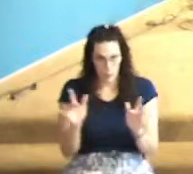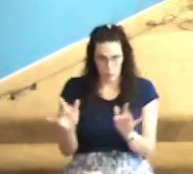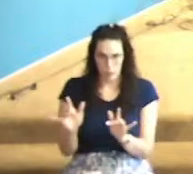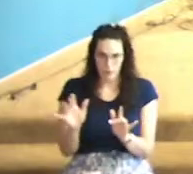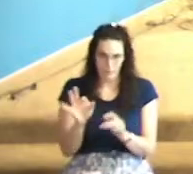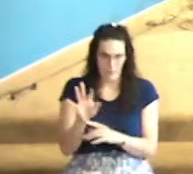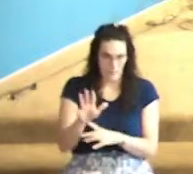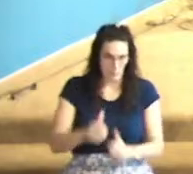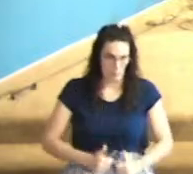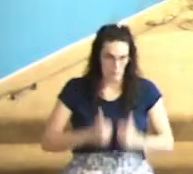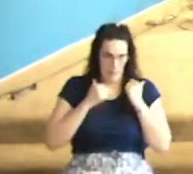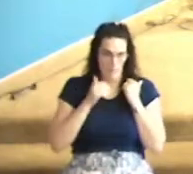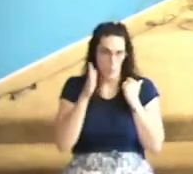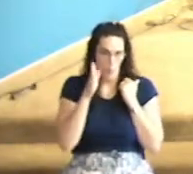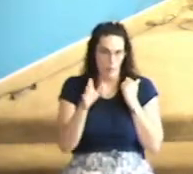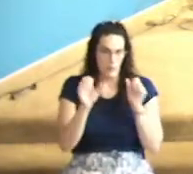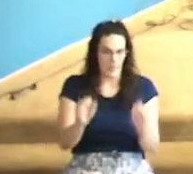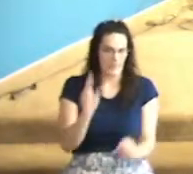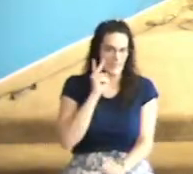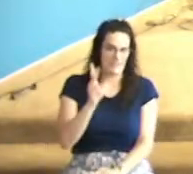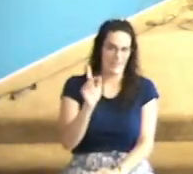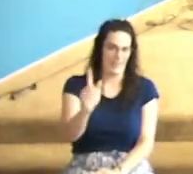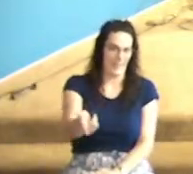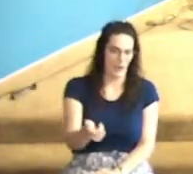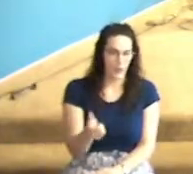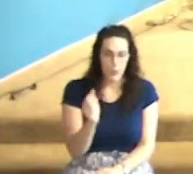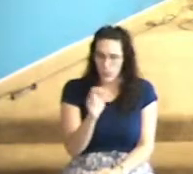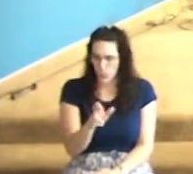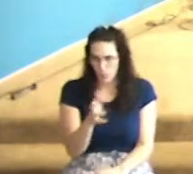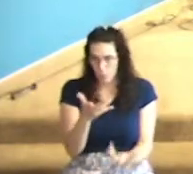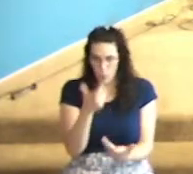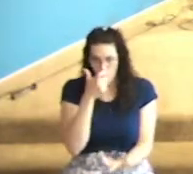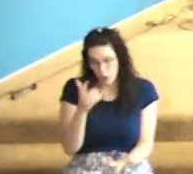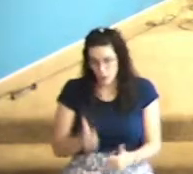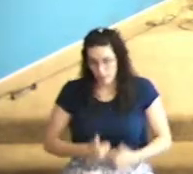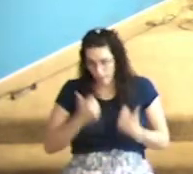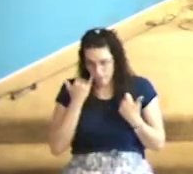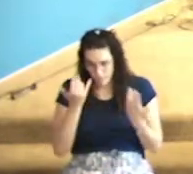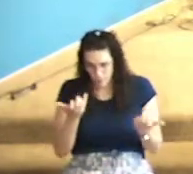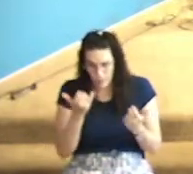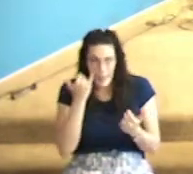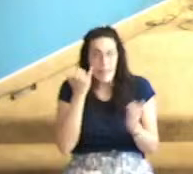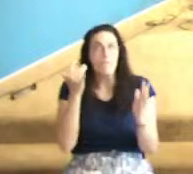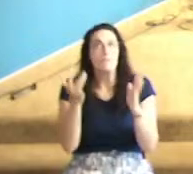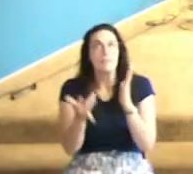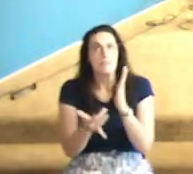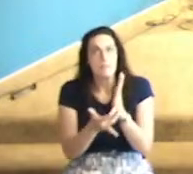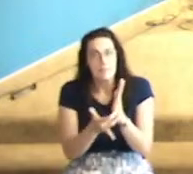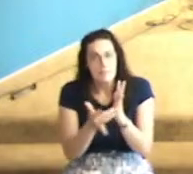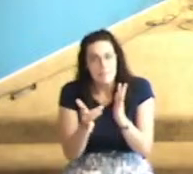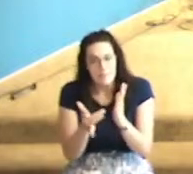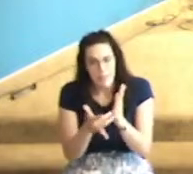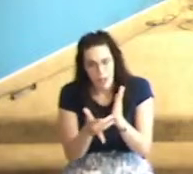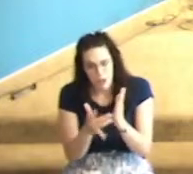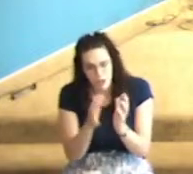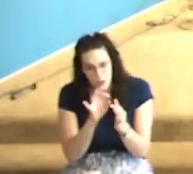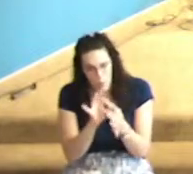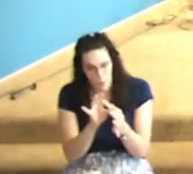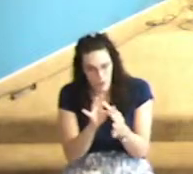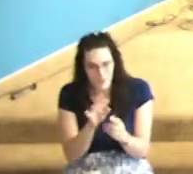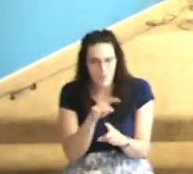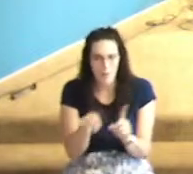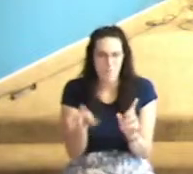actually Facebook Live it so you can see that later on or watch it live if you want to, if technology cooperates. So that'll